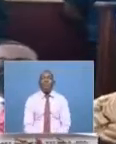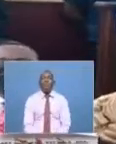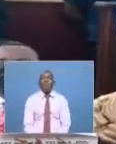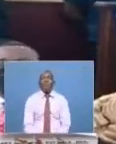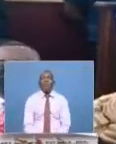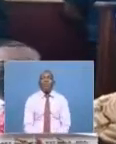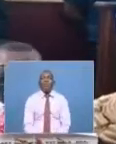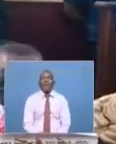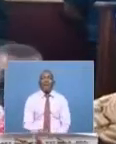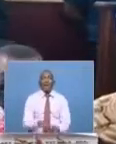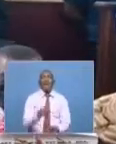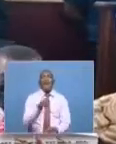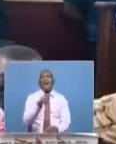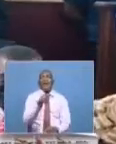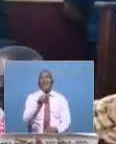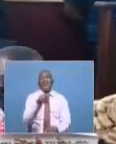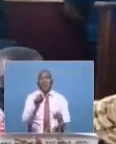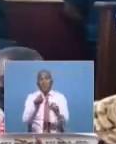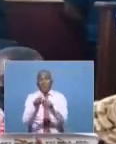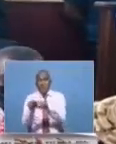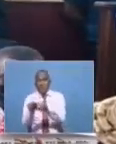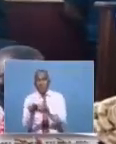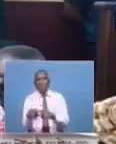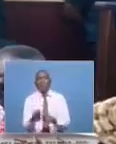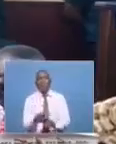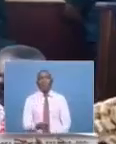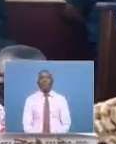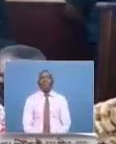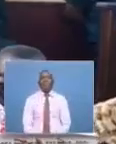More so because what